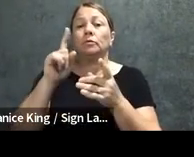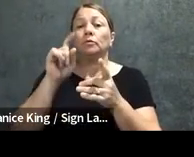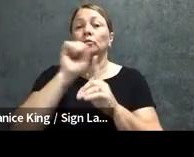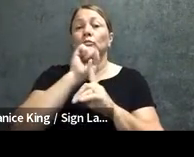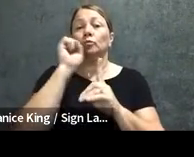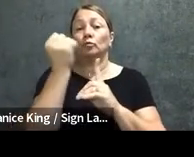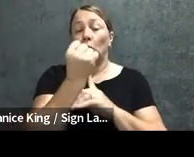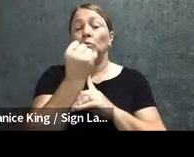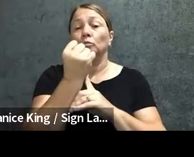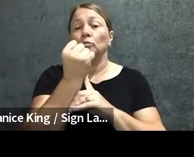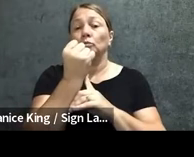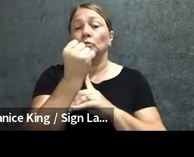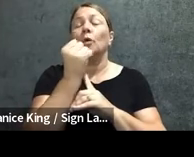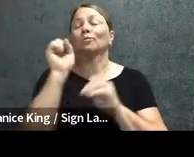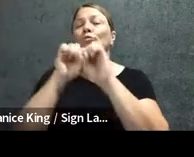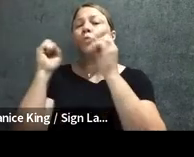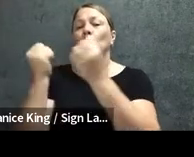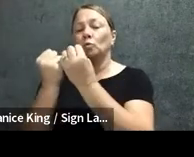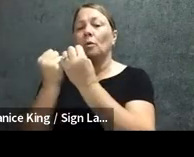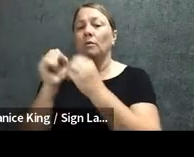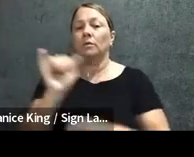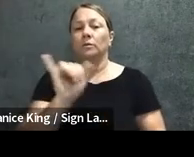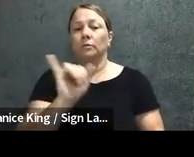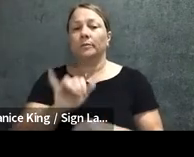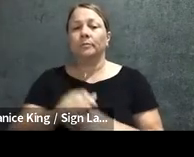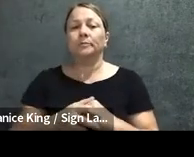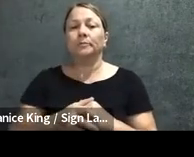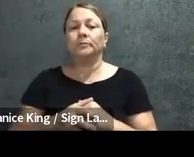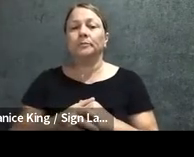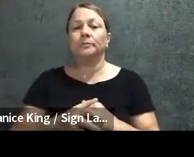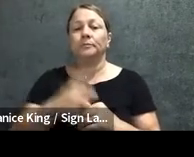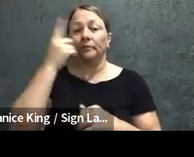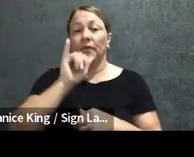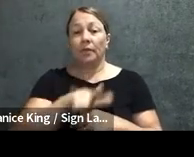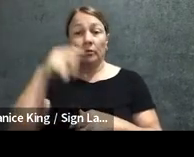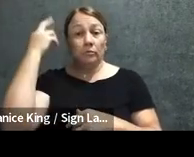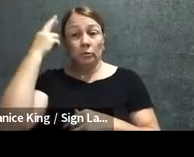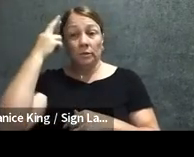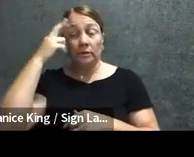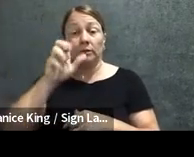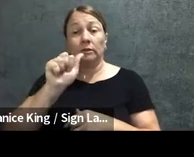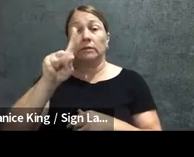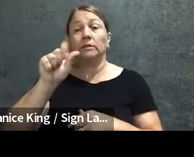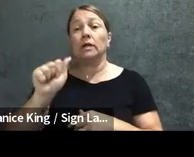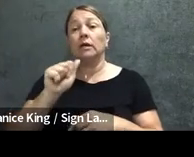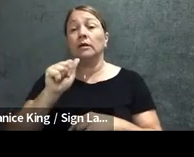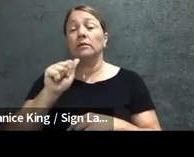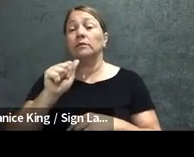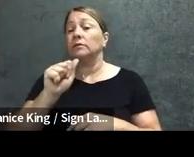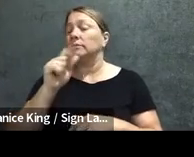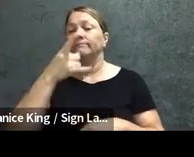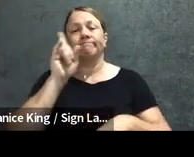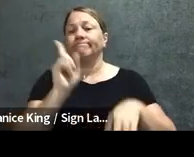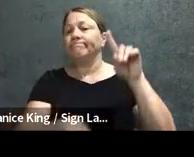of American life. But to effectuate its purpose, the ADA forbids discrimination against individuals